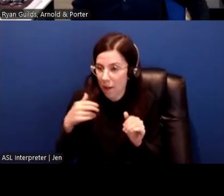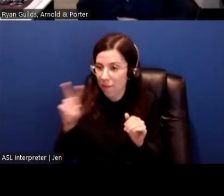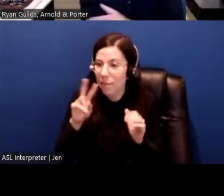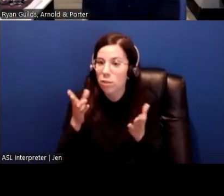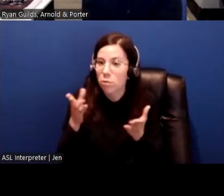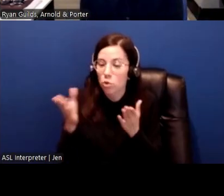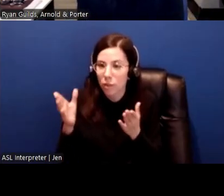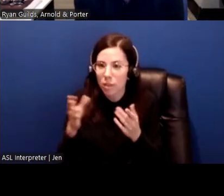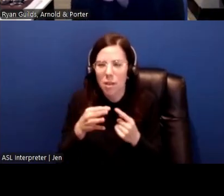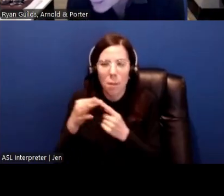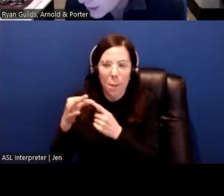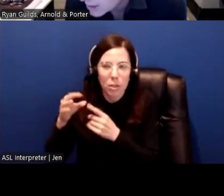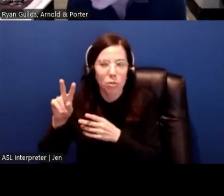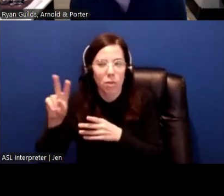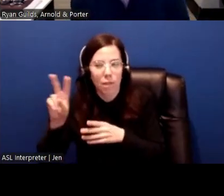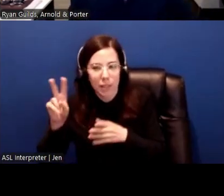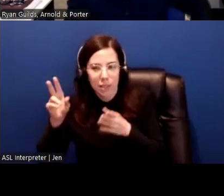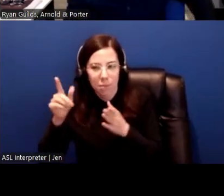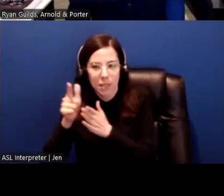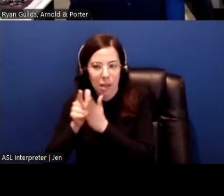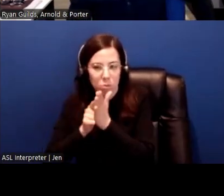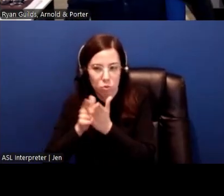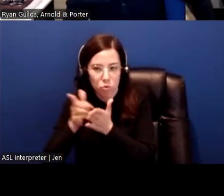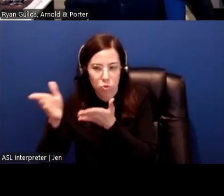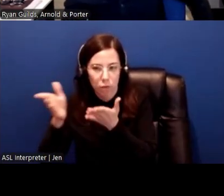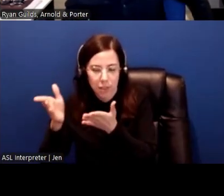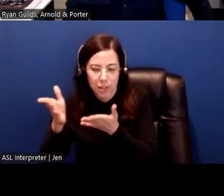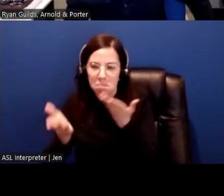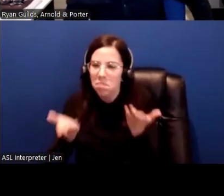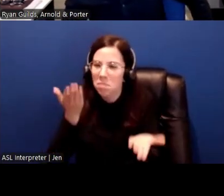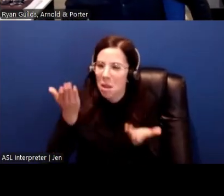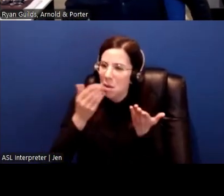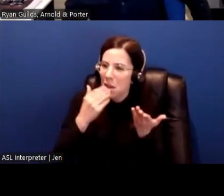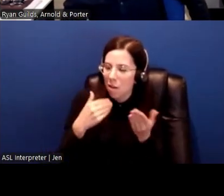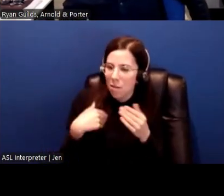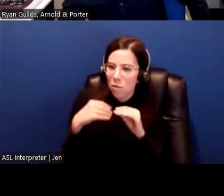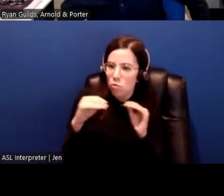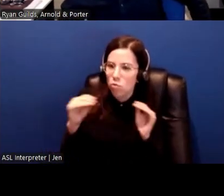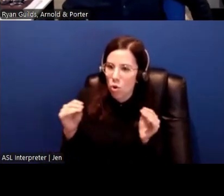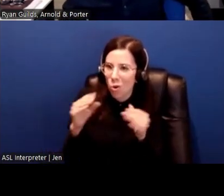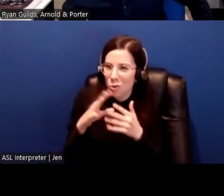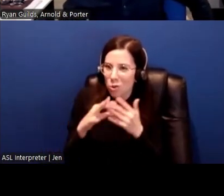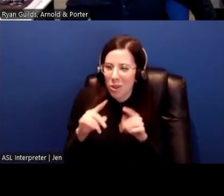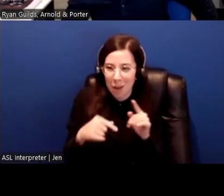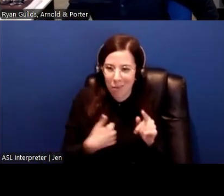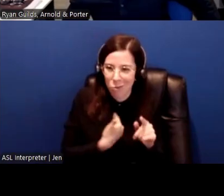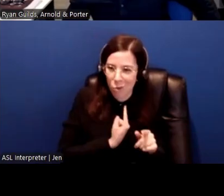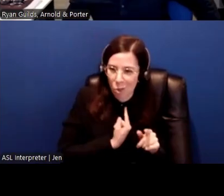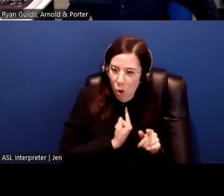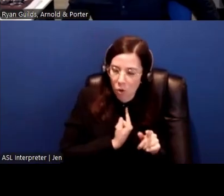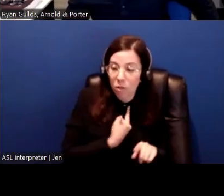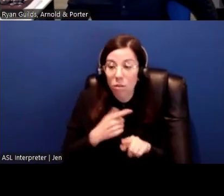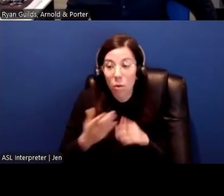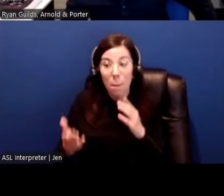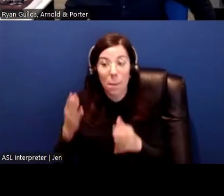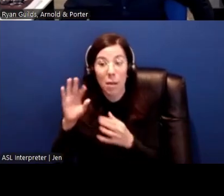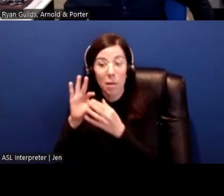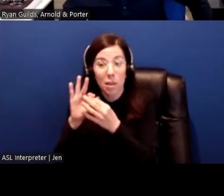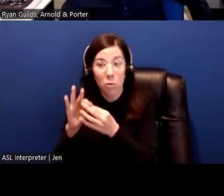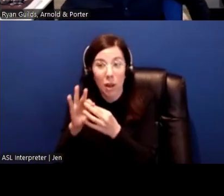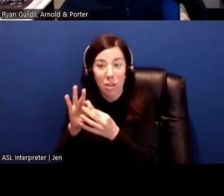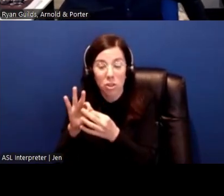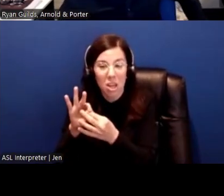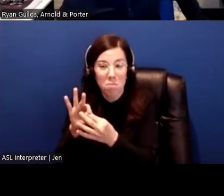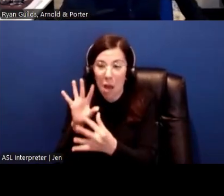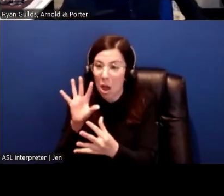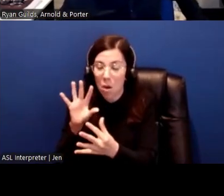special victims counsel services. So you may not have a choice but to proceed on your own, or the relationship may be so fractured that